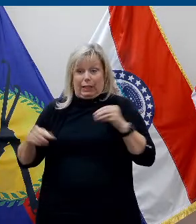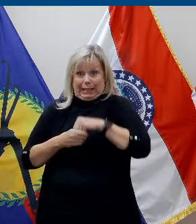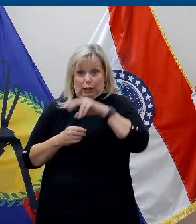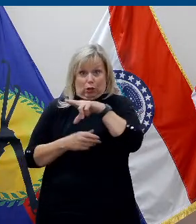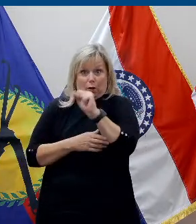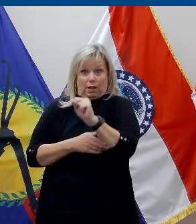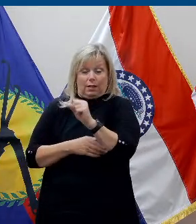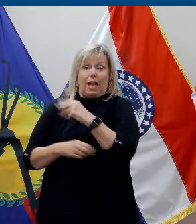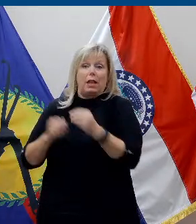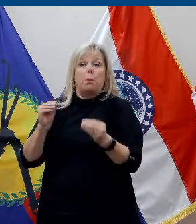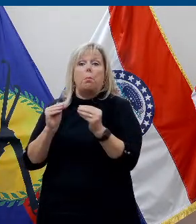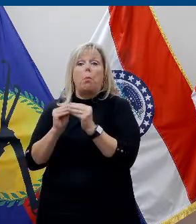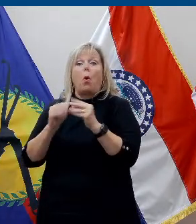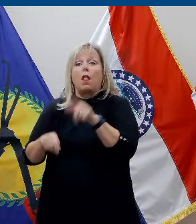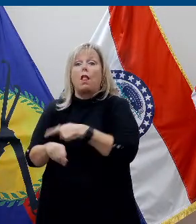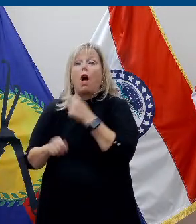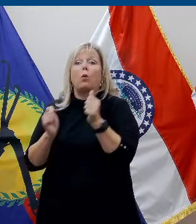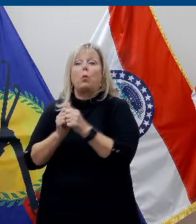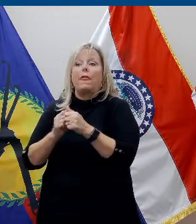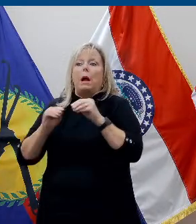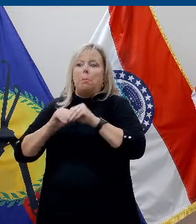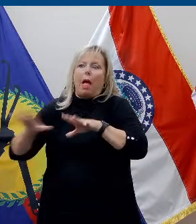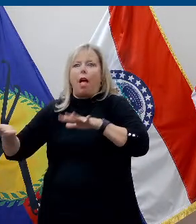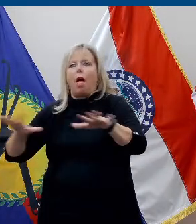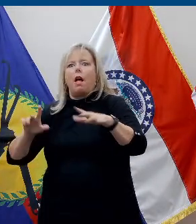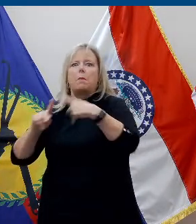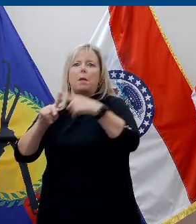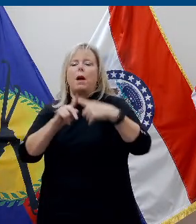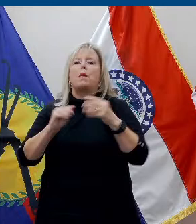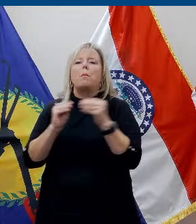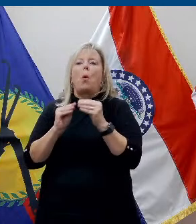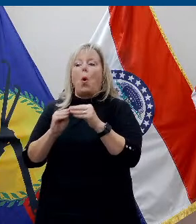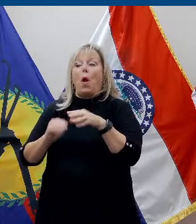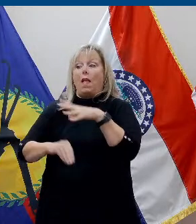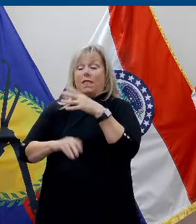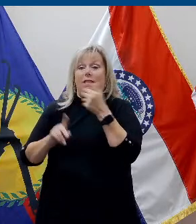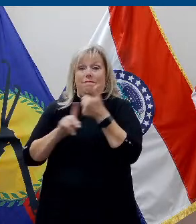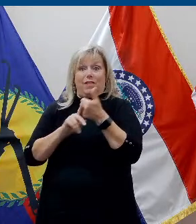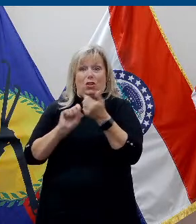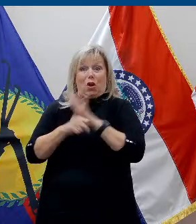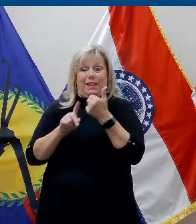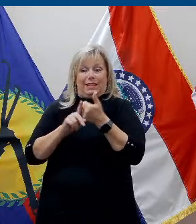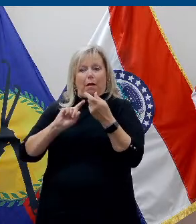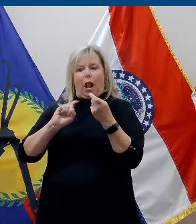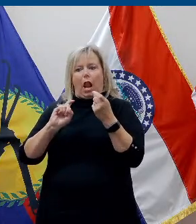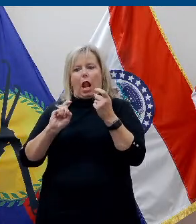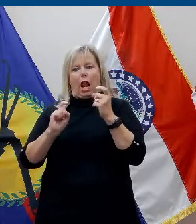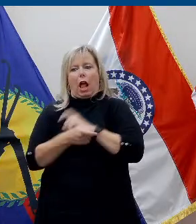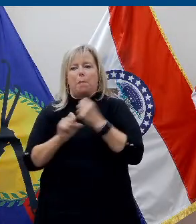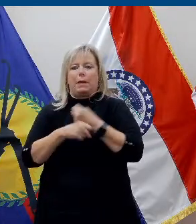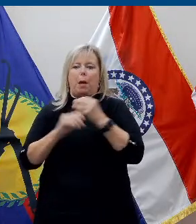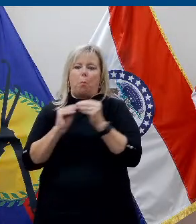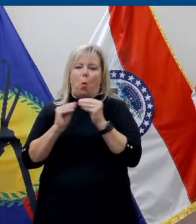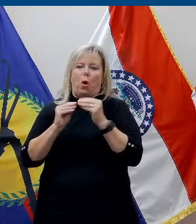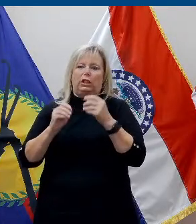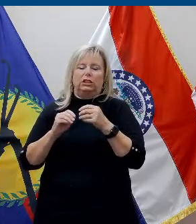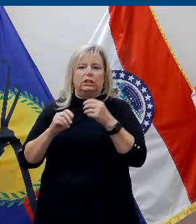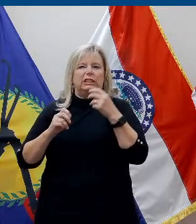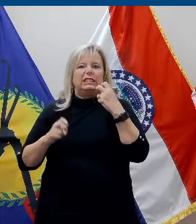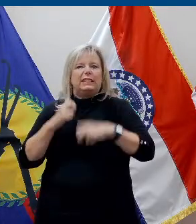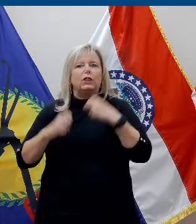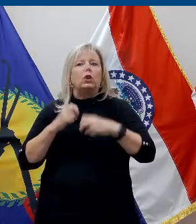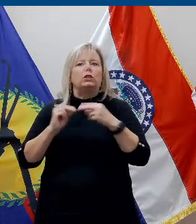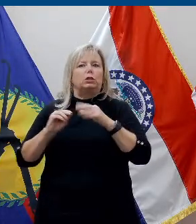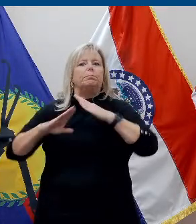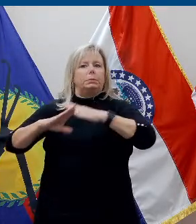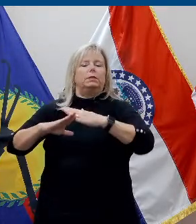States, and the longer that we go with rampant transmission, the more the virus will mutate, probably to our detriment. Almost all of those that are